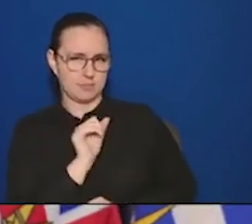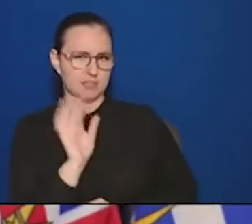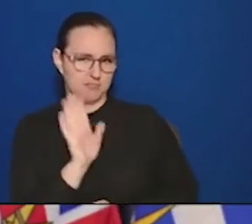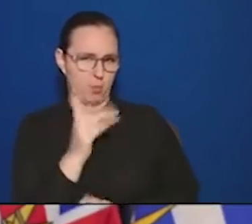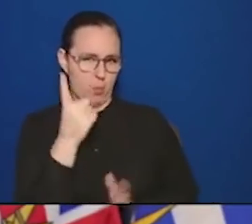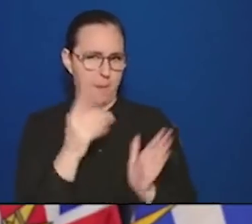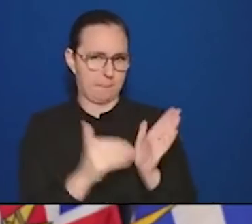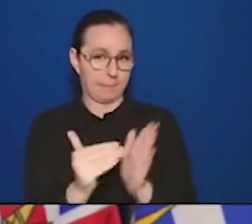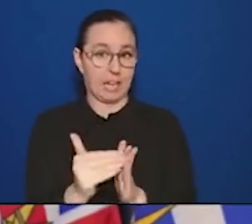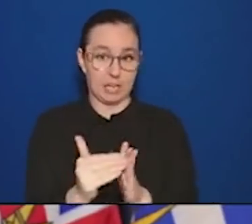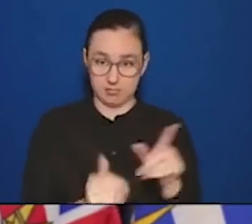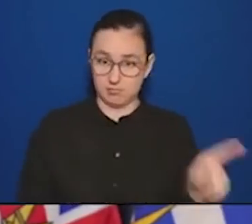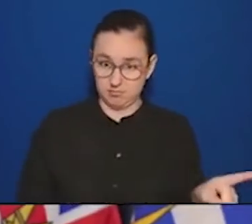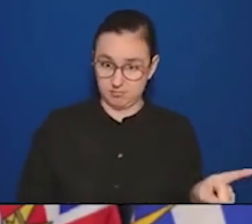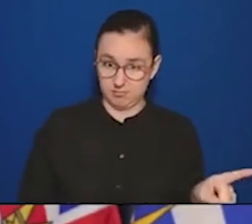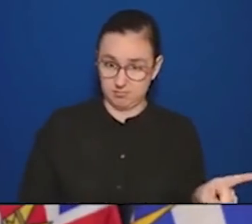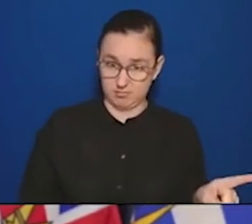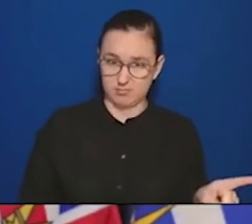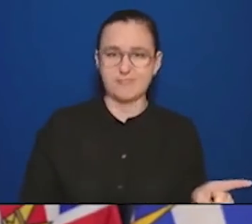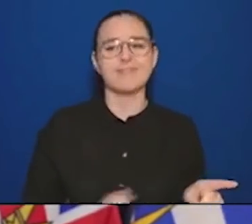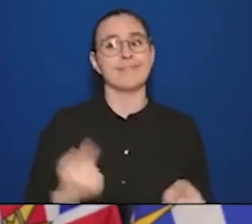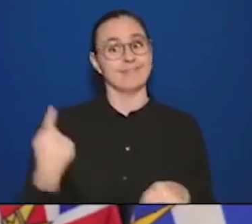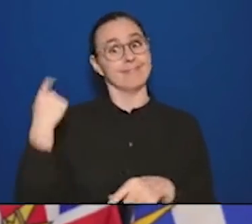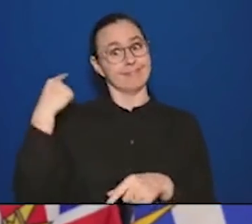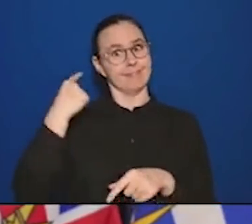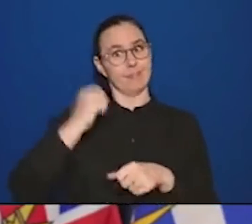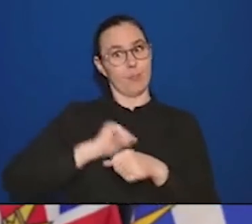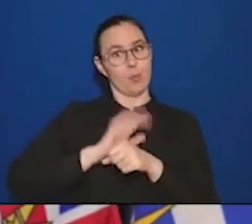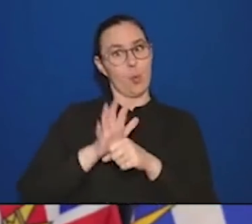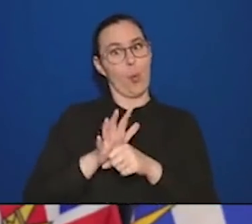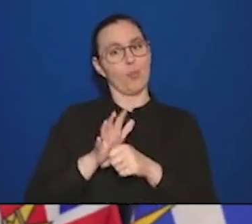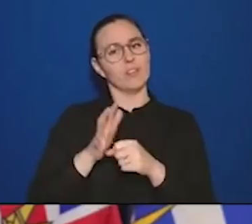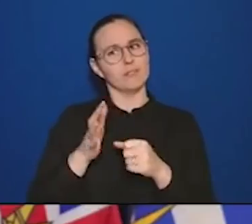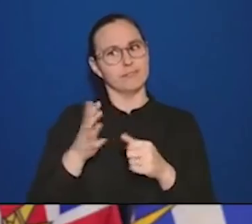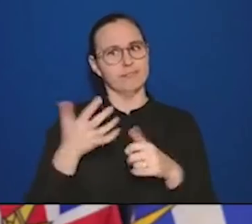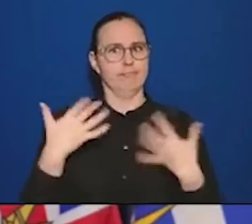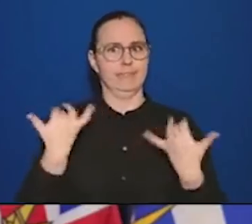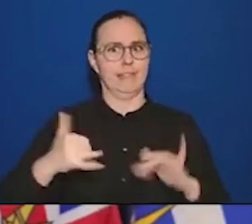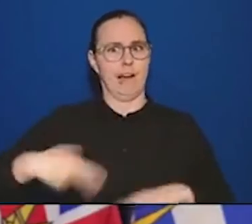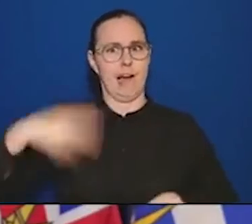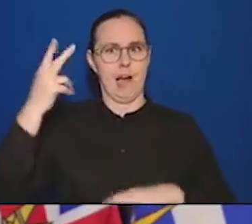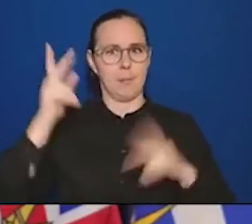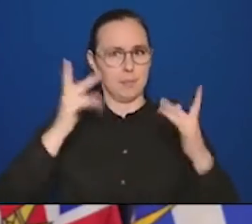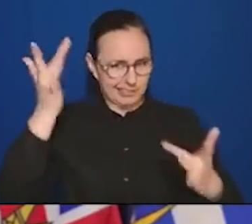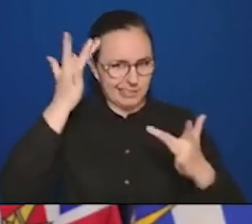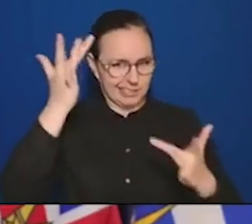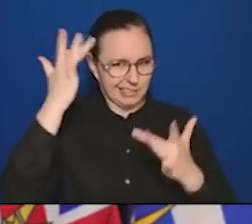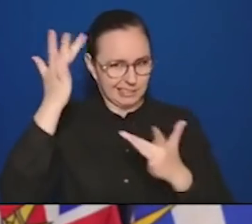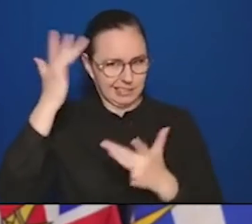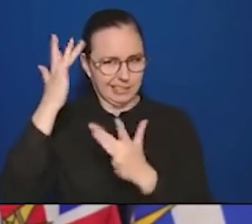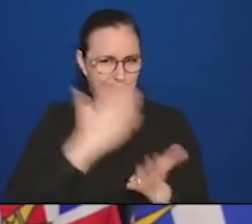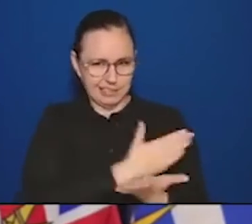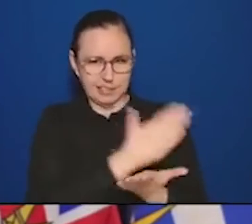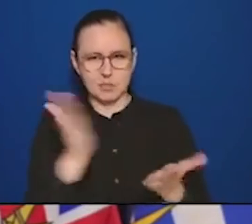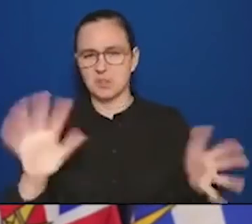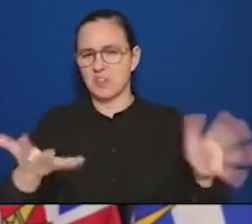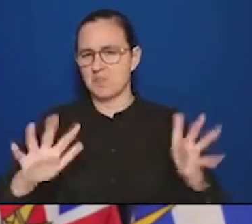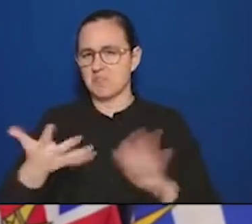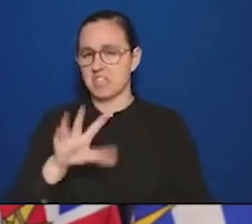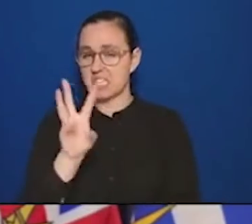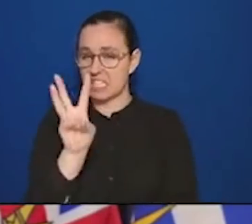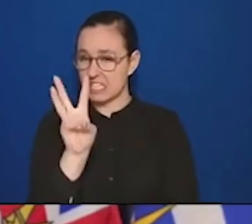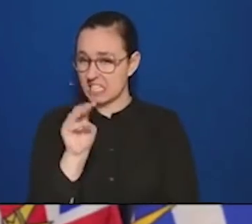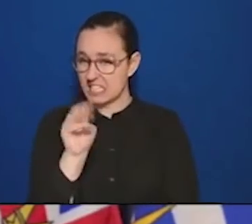pandemic and case numbers were high at that time, that maybe perhaps 60% of the workforce